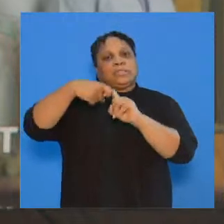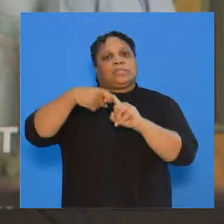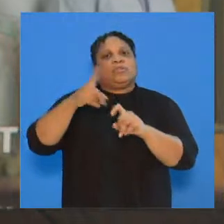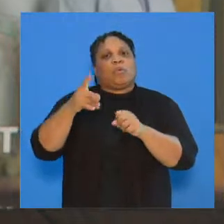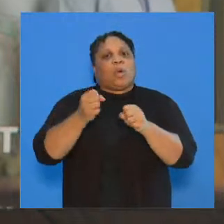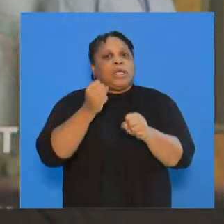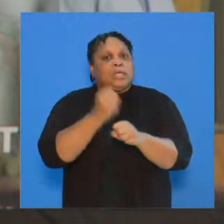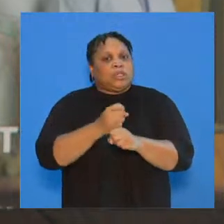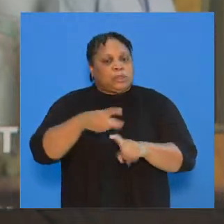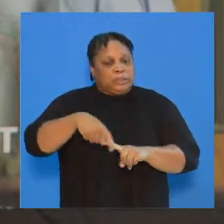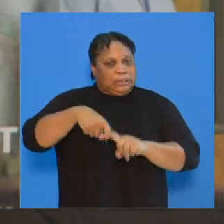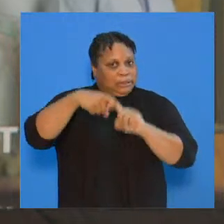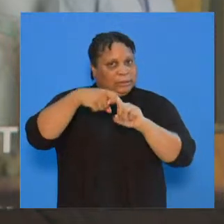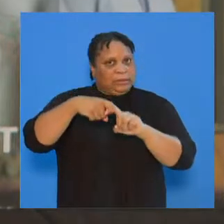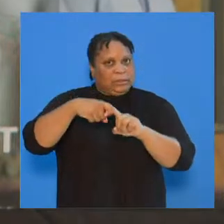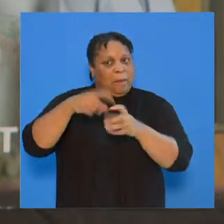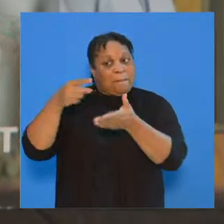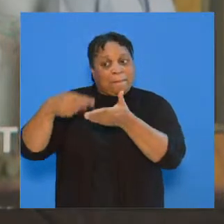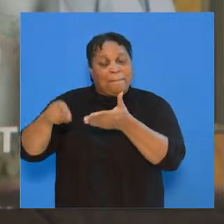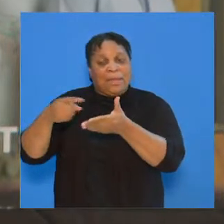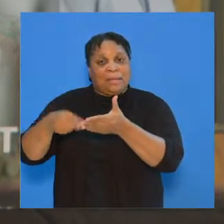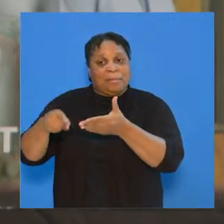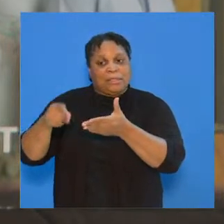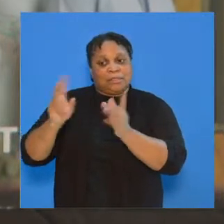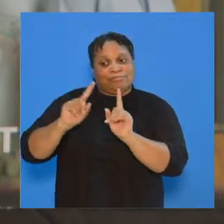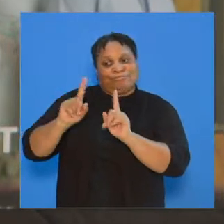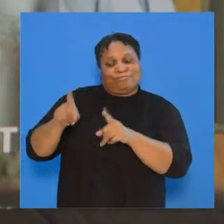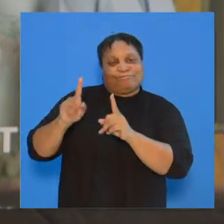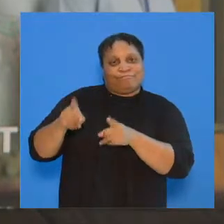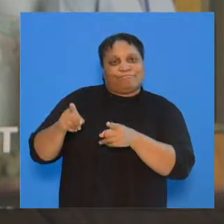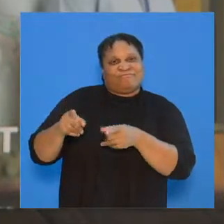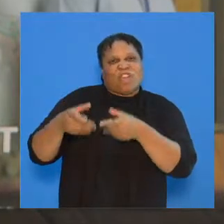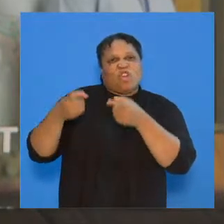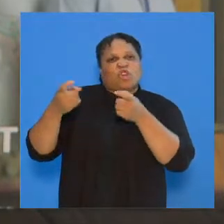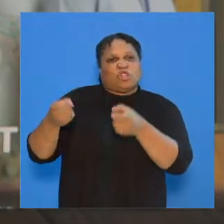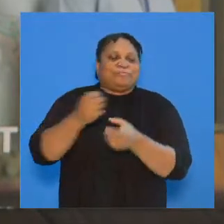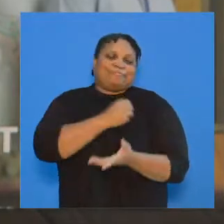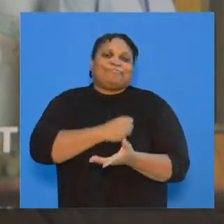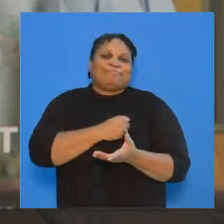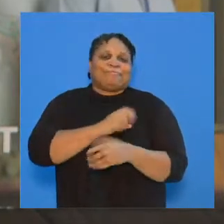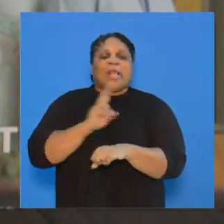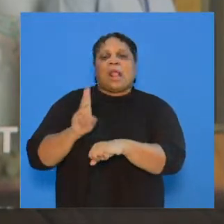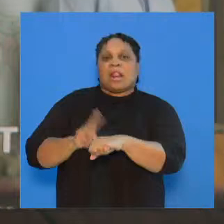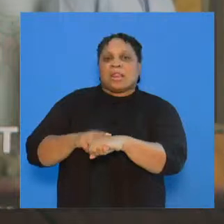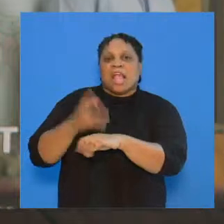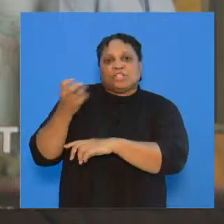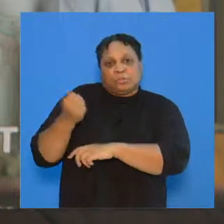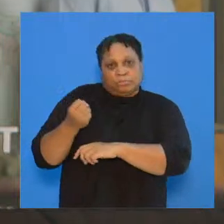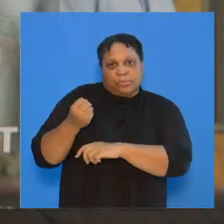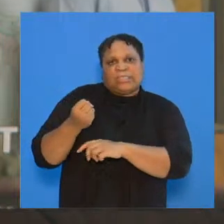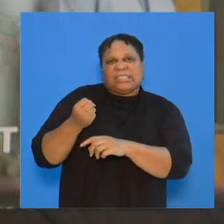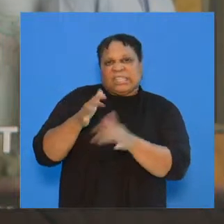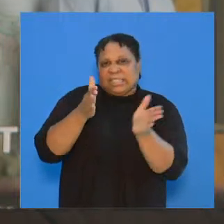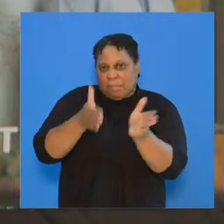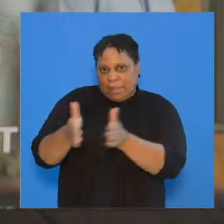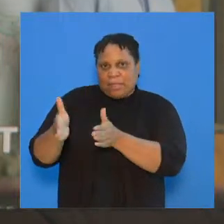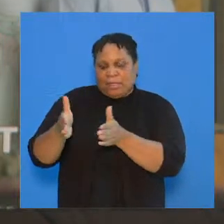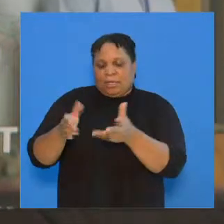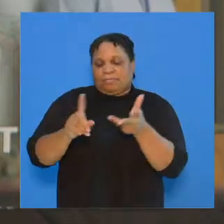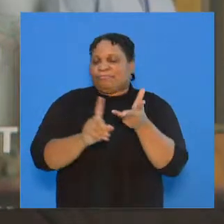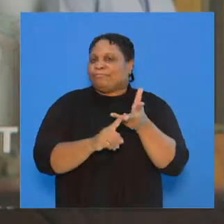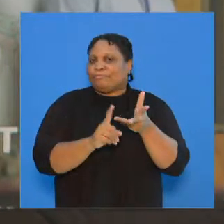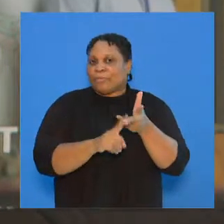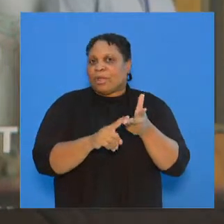1-year suspension of payments into the the National Pension Scheme. The third will